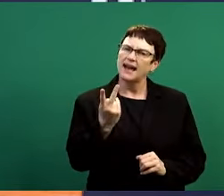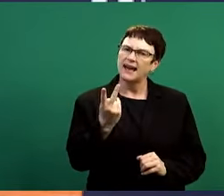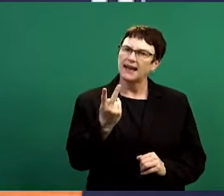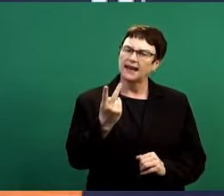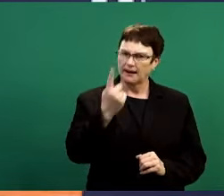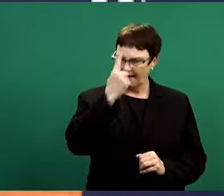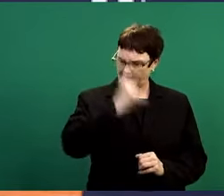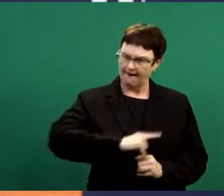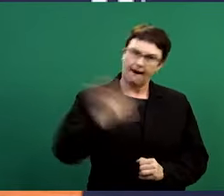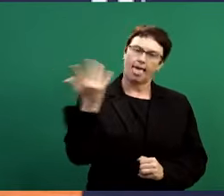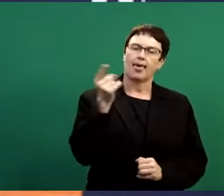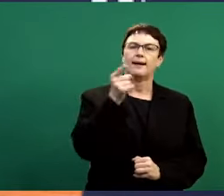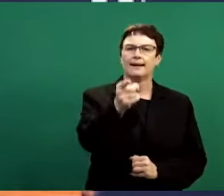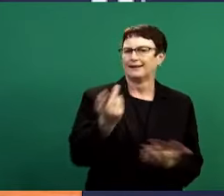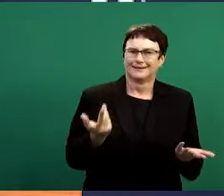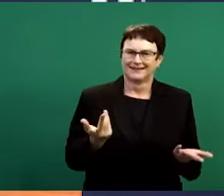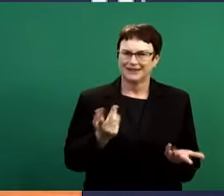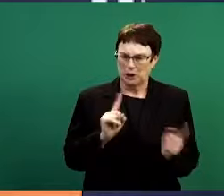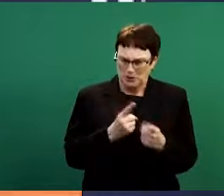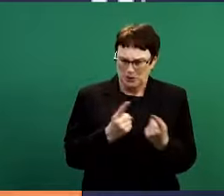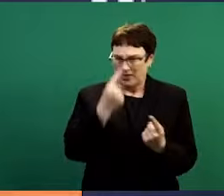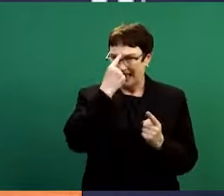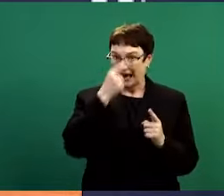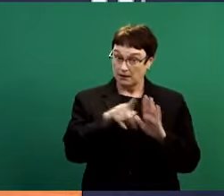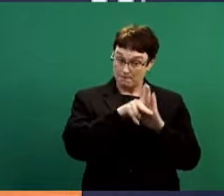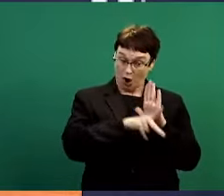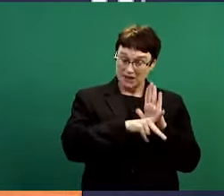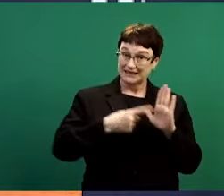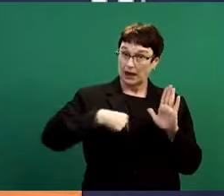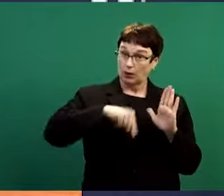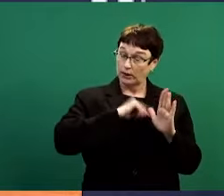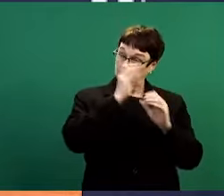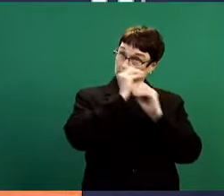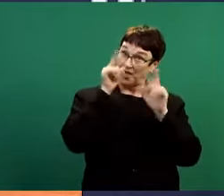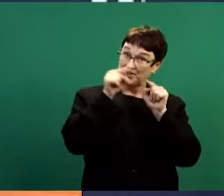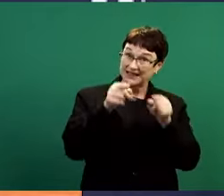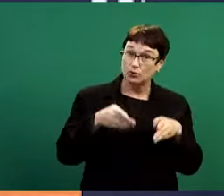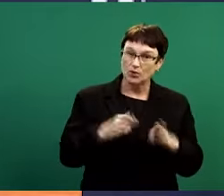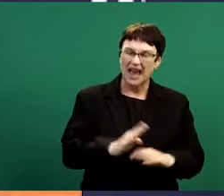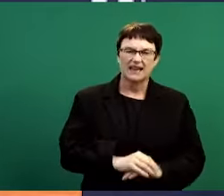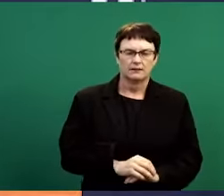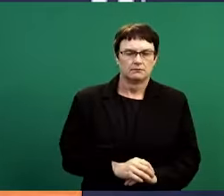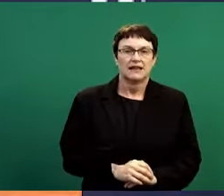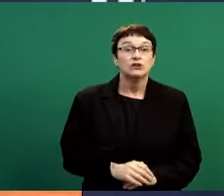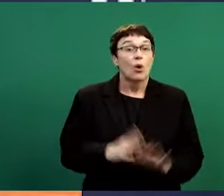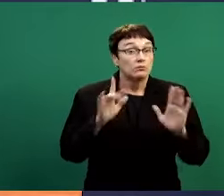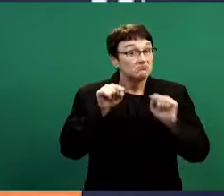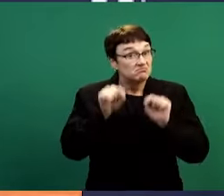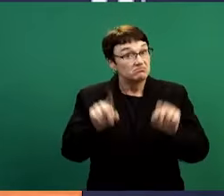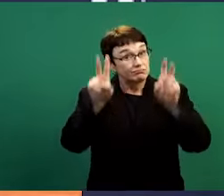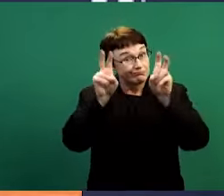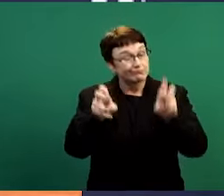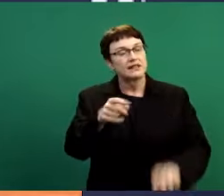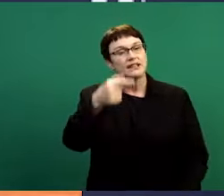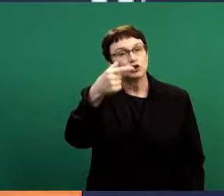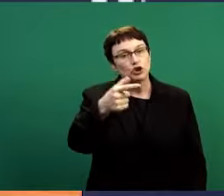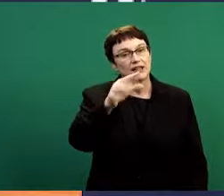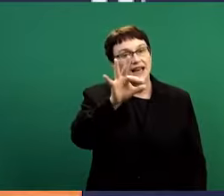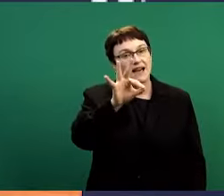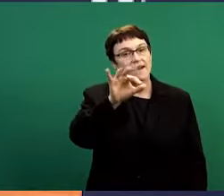in terms of policy. So that is Jifekra. But Mr.